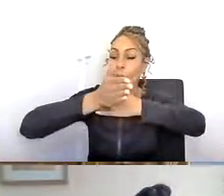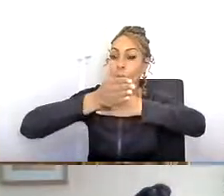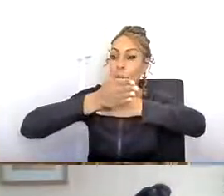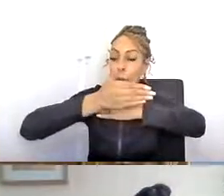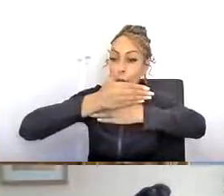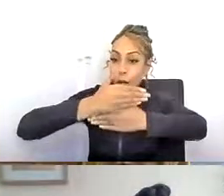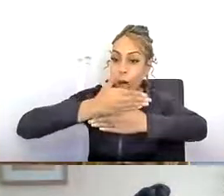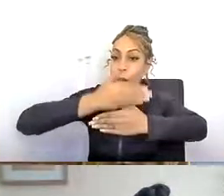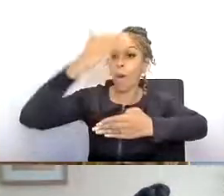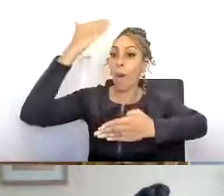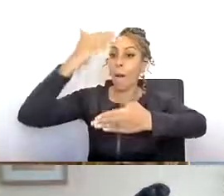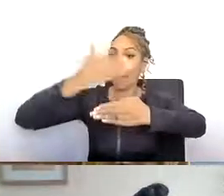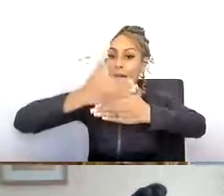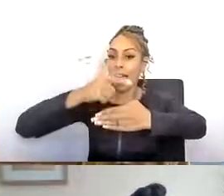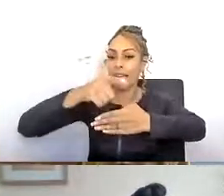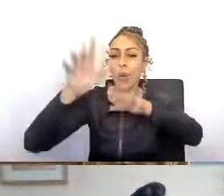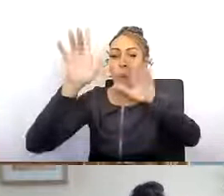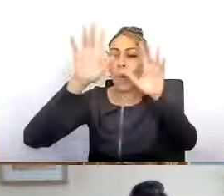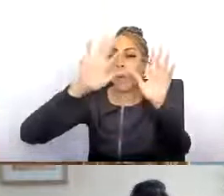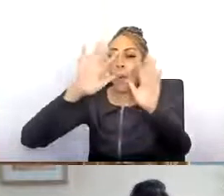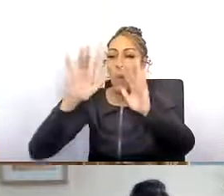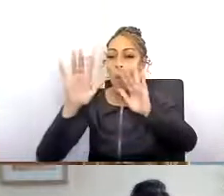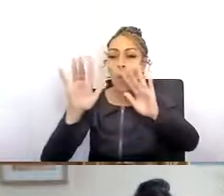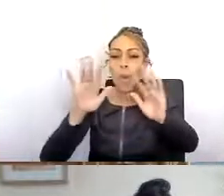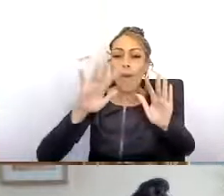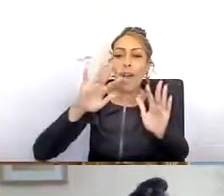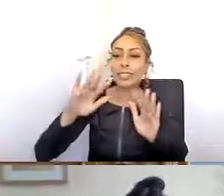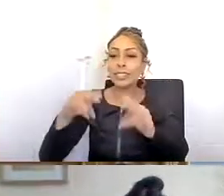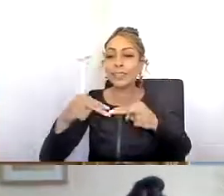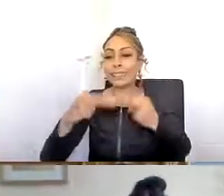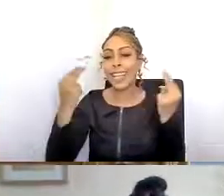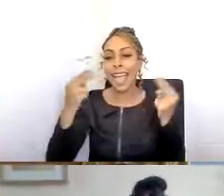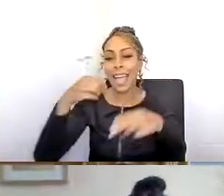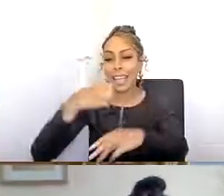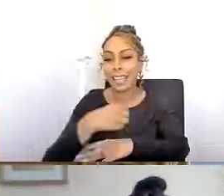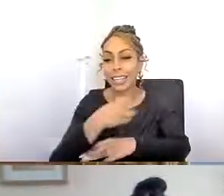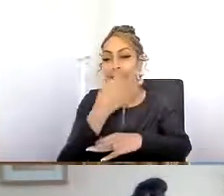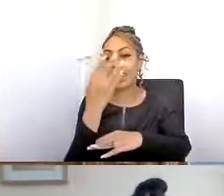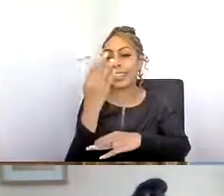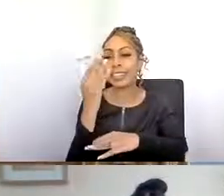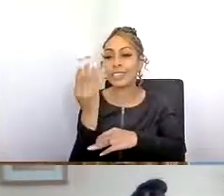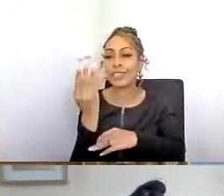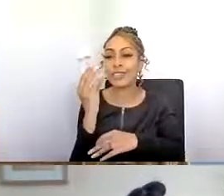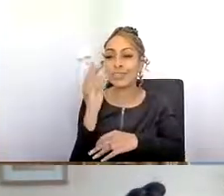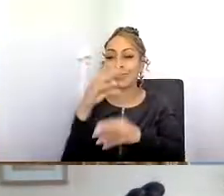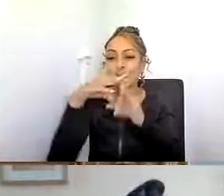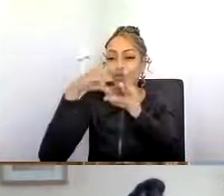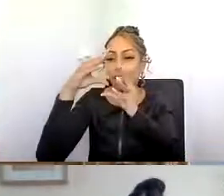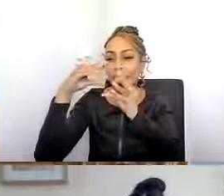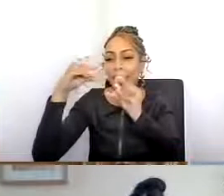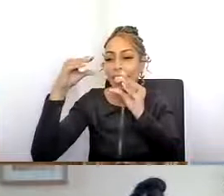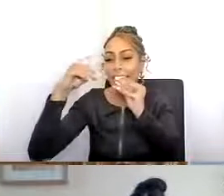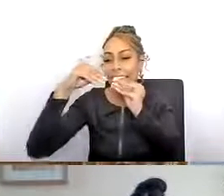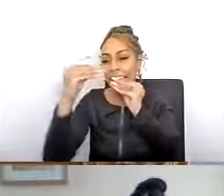sort of autumnal day. You have the sprig of what look like very crispy and curled leaves in a tankard